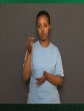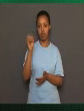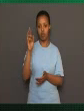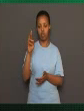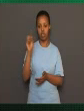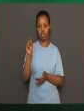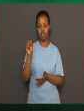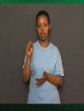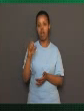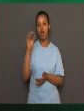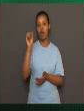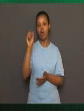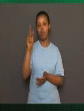punishers.